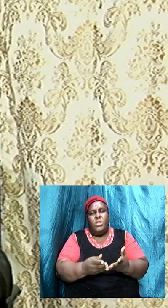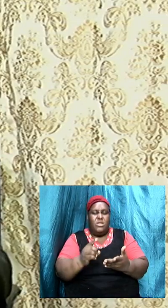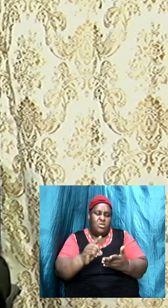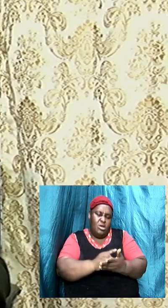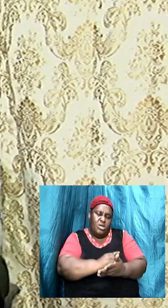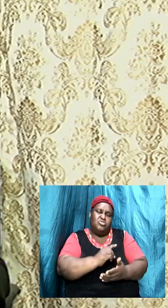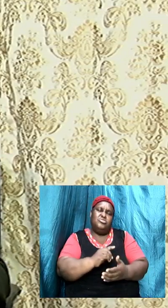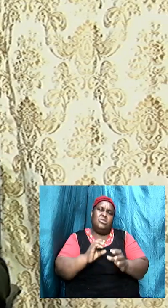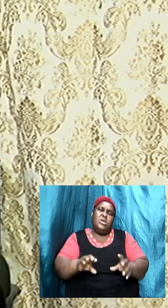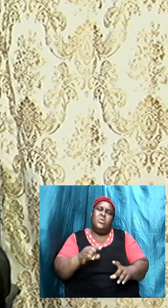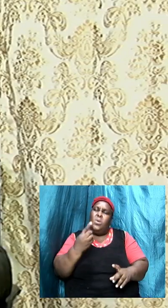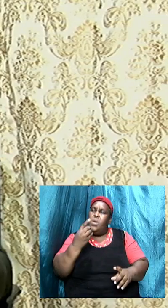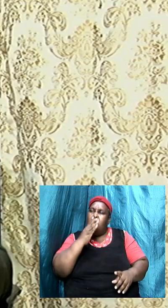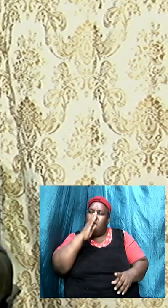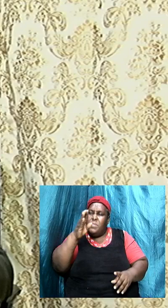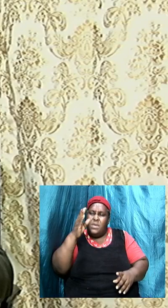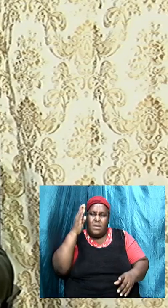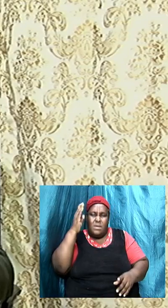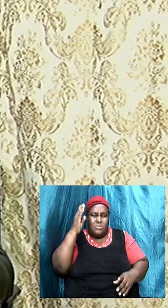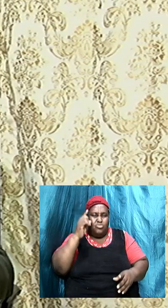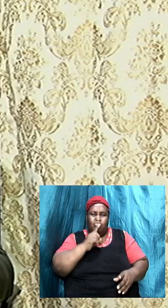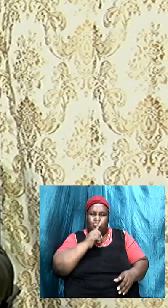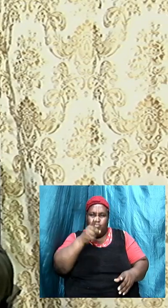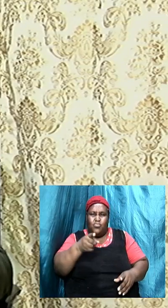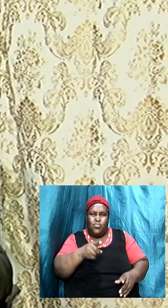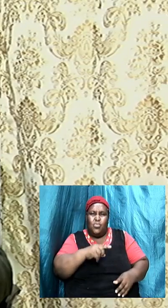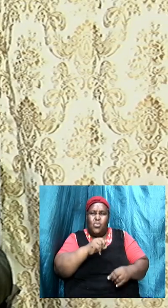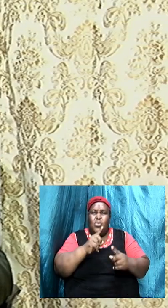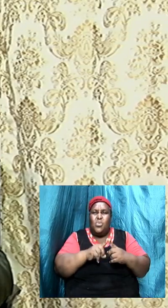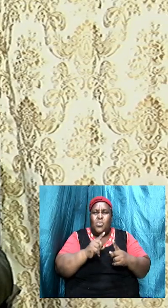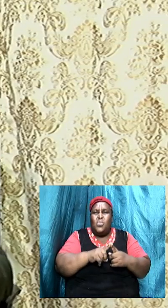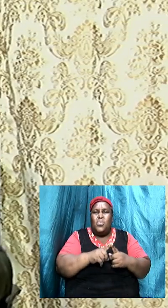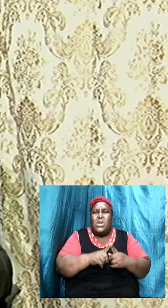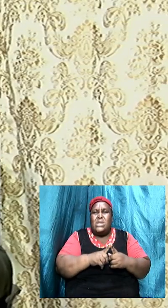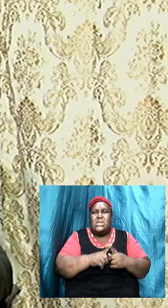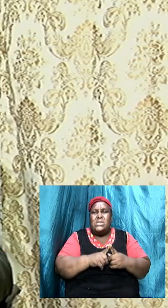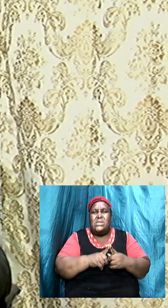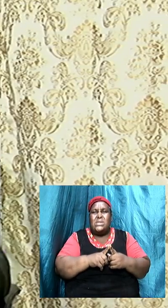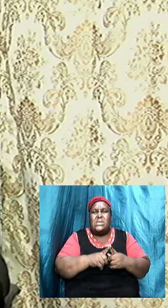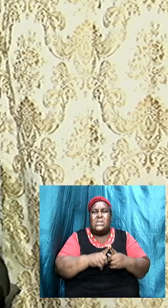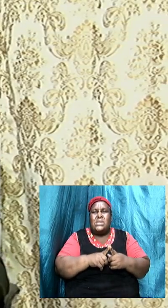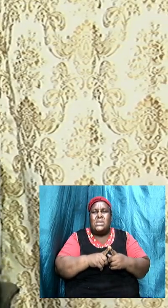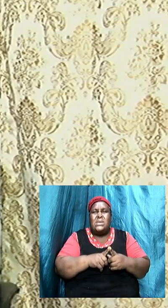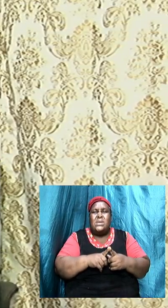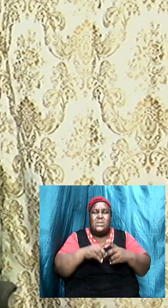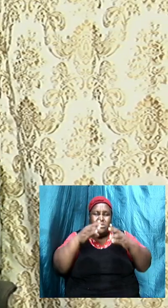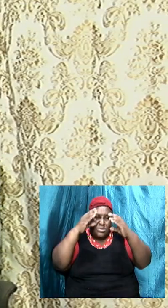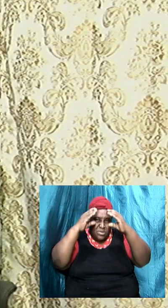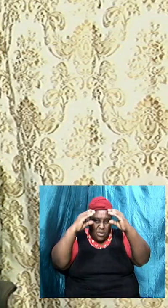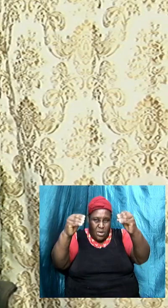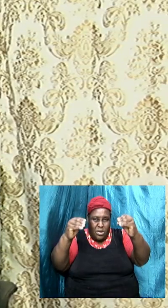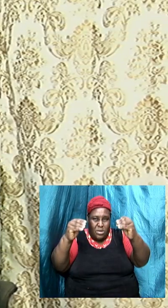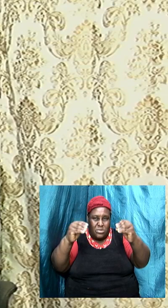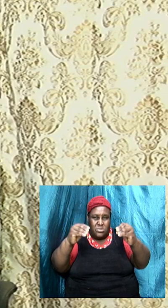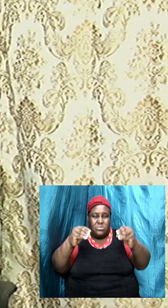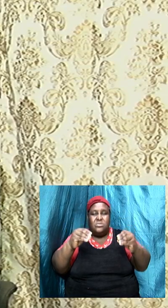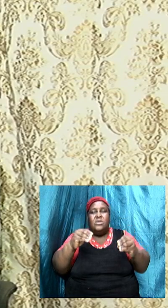considered truly biblical when it explicitly, when it is explicitly taught in the